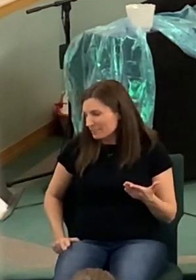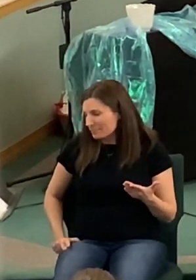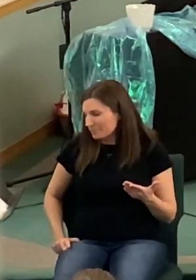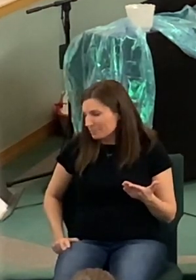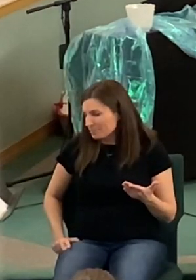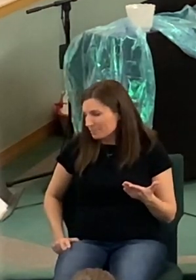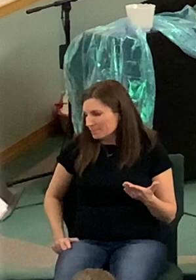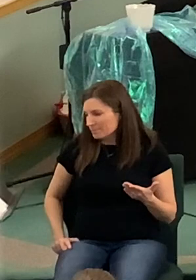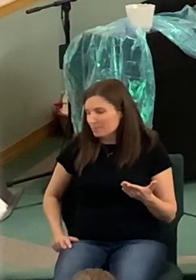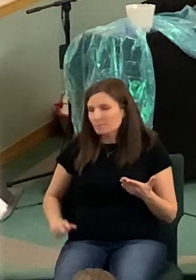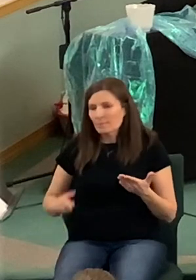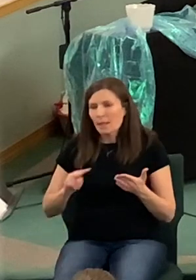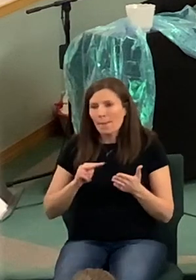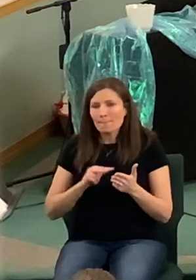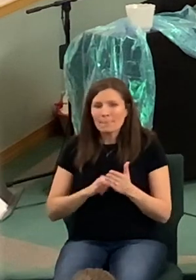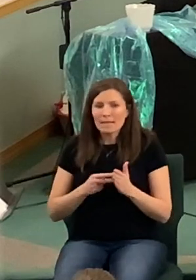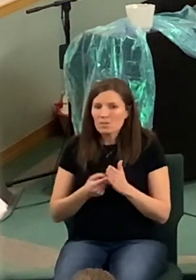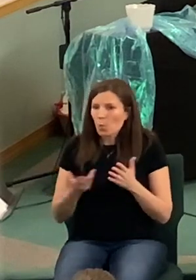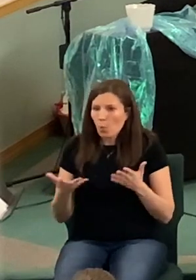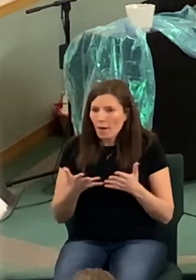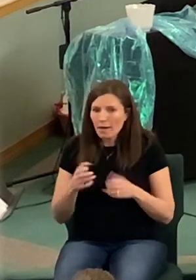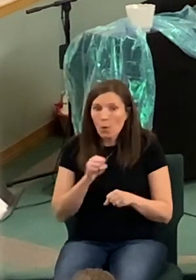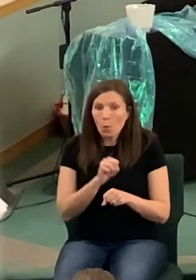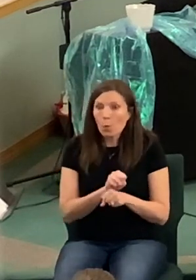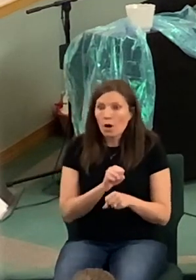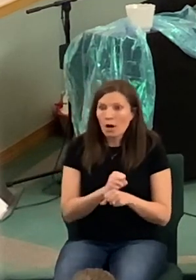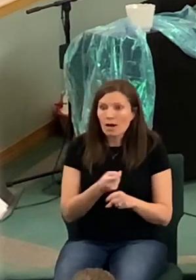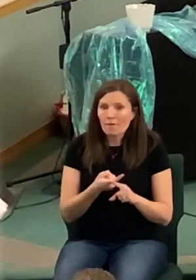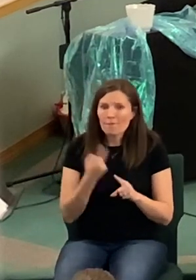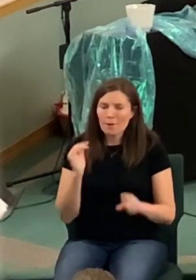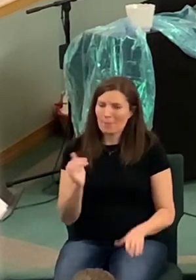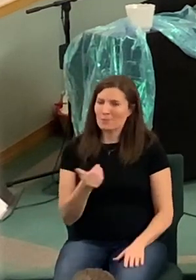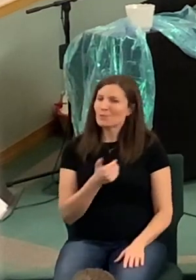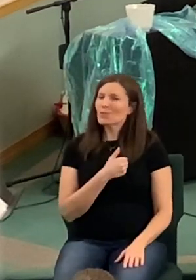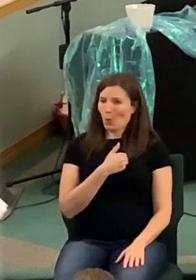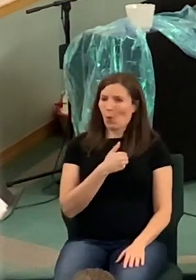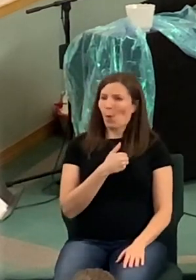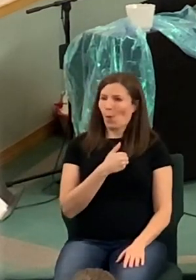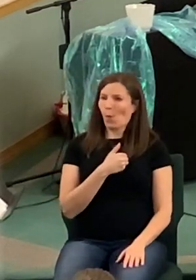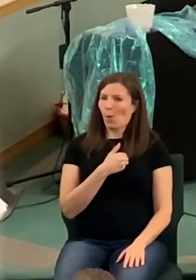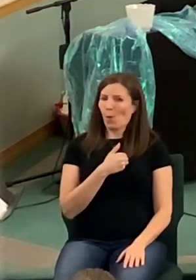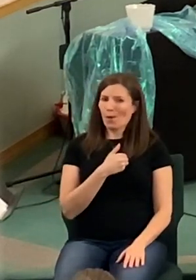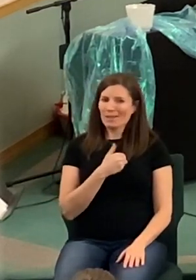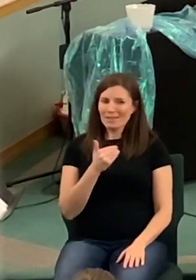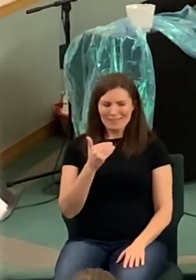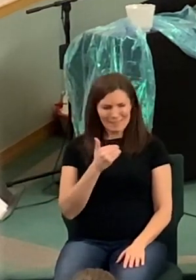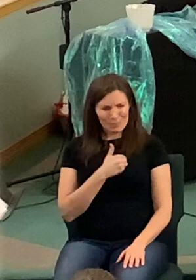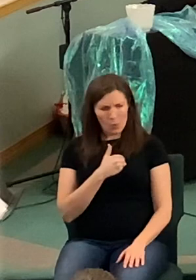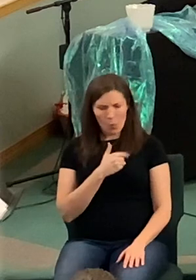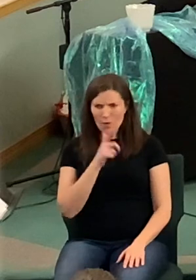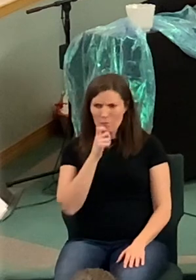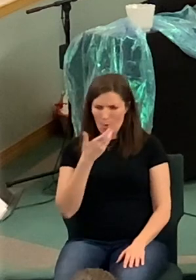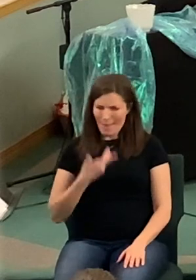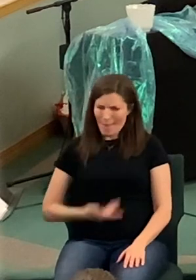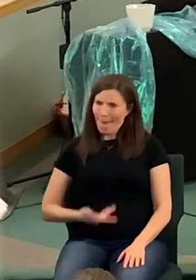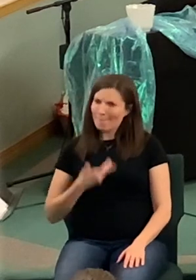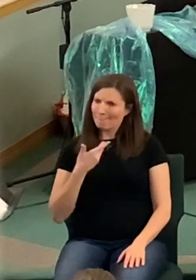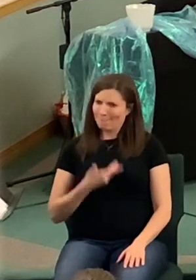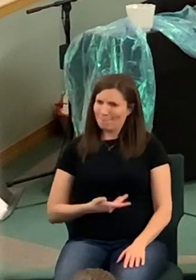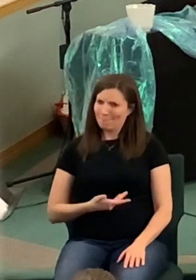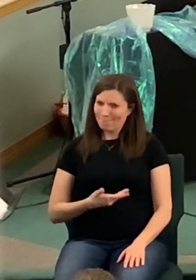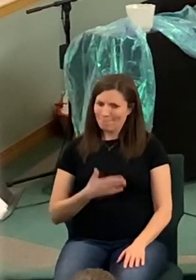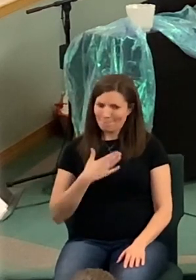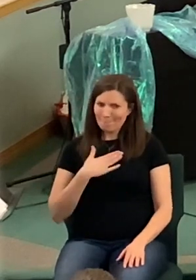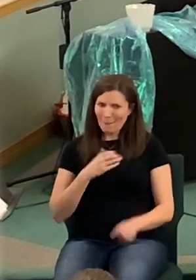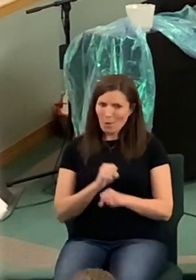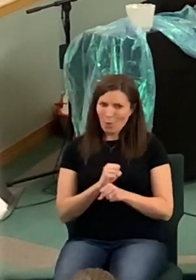literal way to translate that is that we work from the soul. We work from the core of one's being. Our